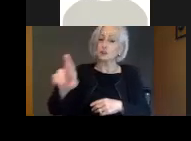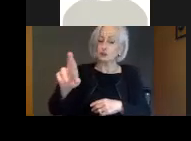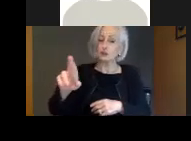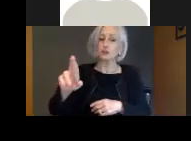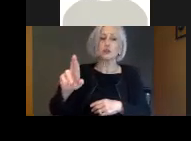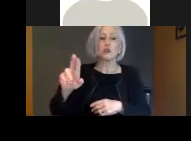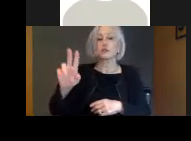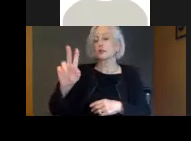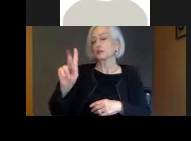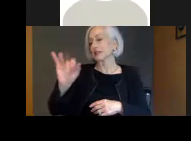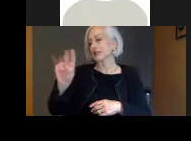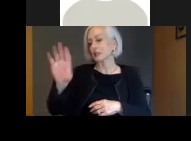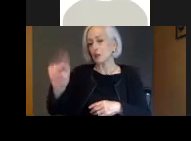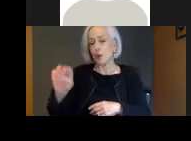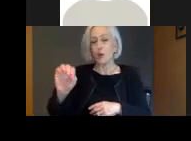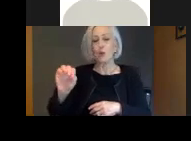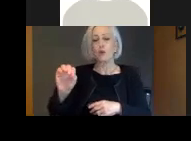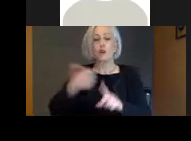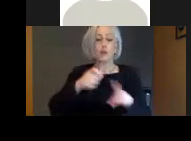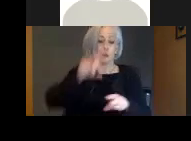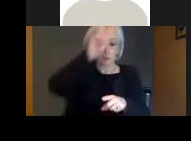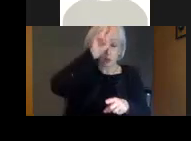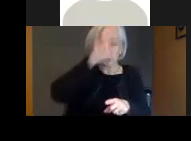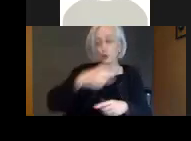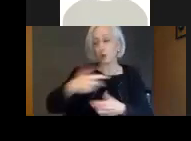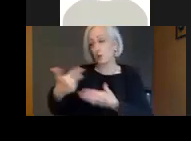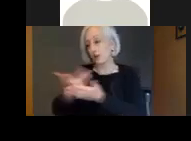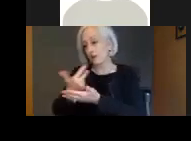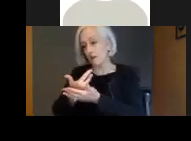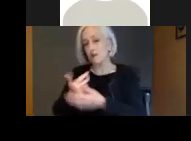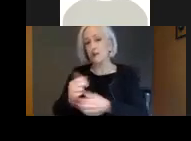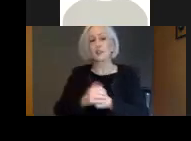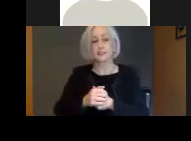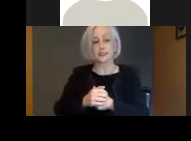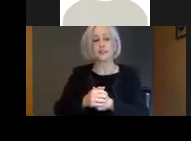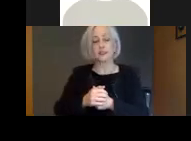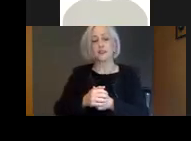in Peru, or Alfred in KATH. Also, Dr.